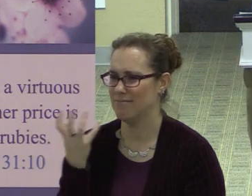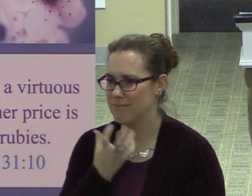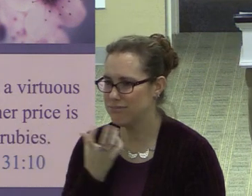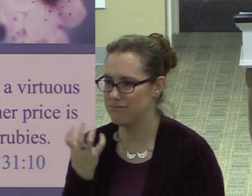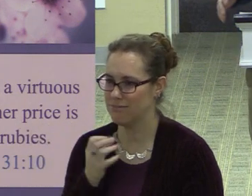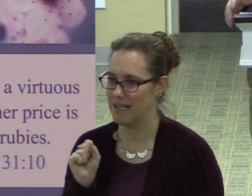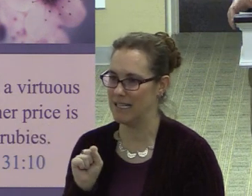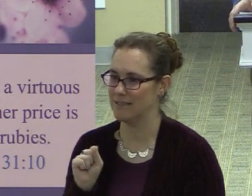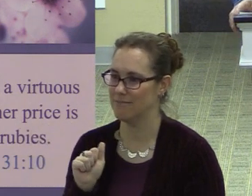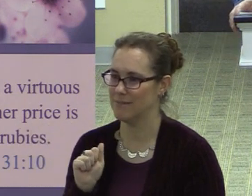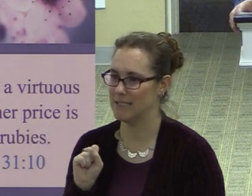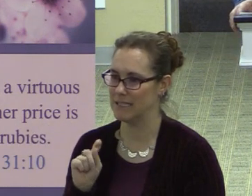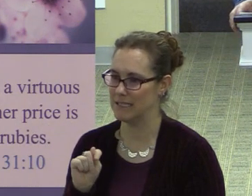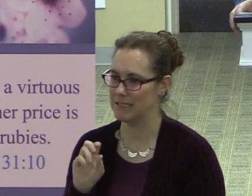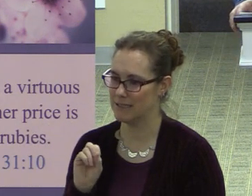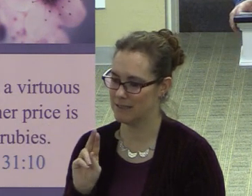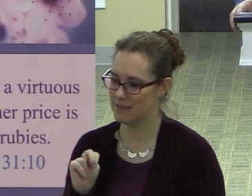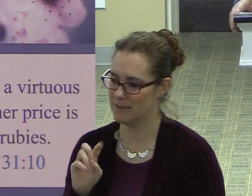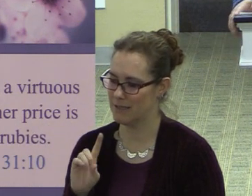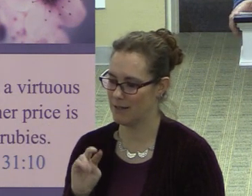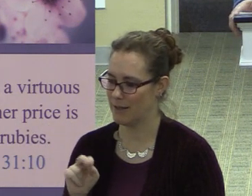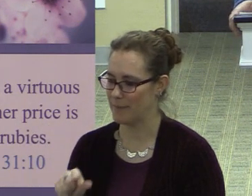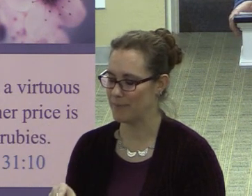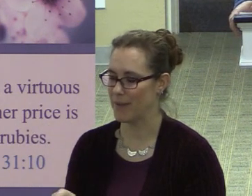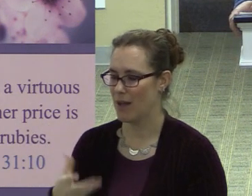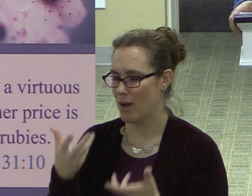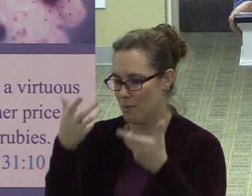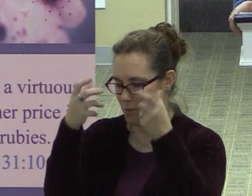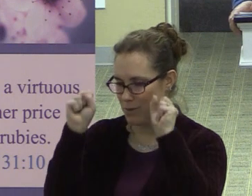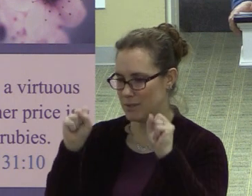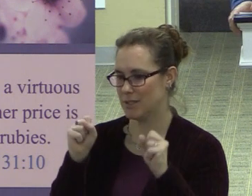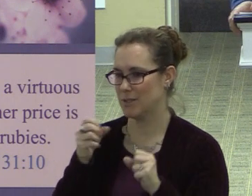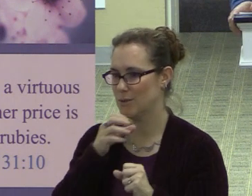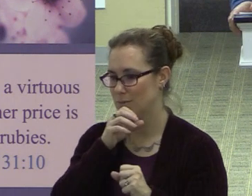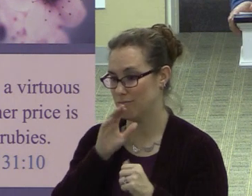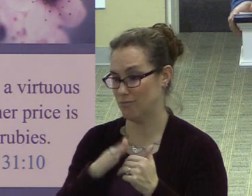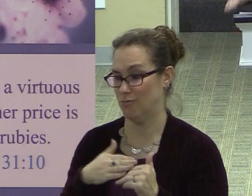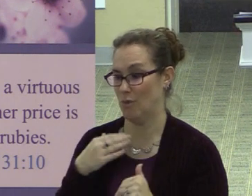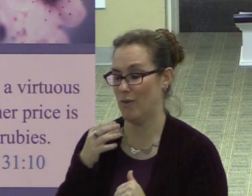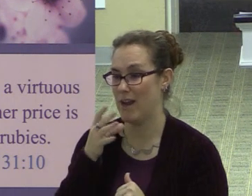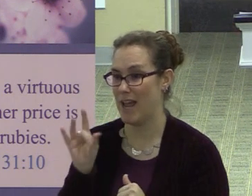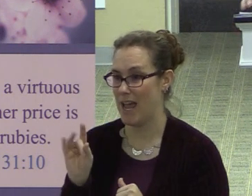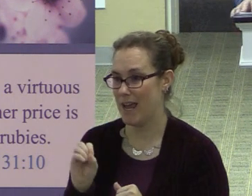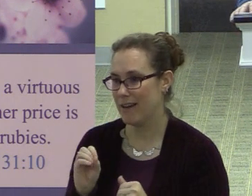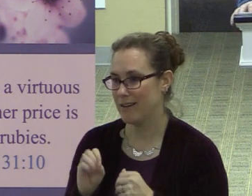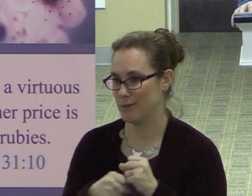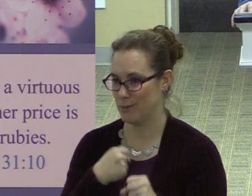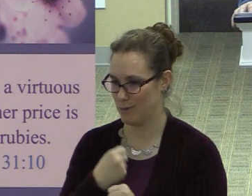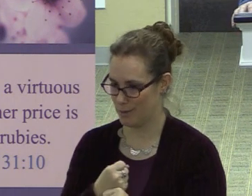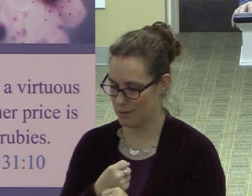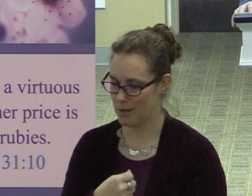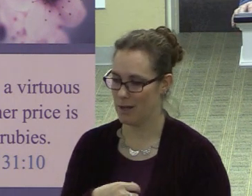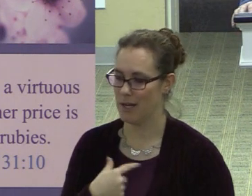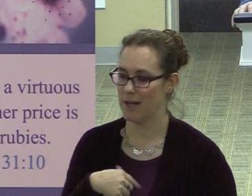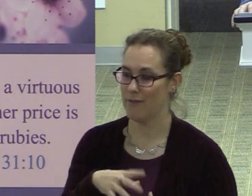get to this place in his life. He's over 80 years old now. First 40 years he spent in